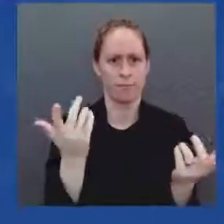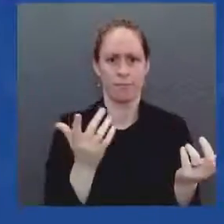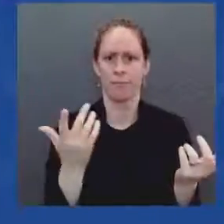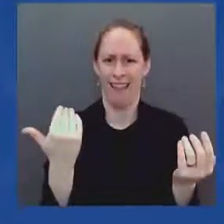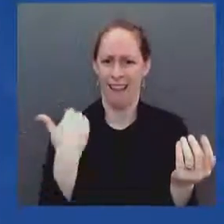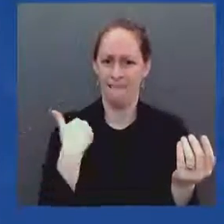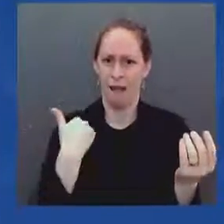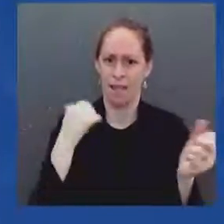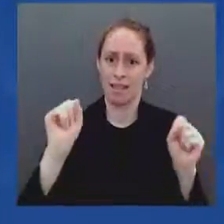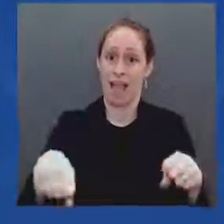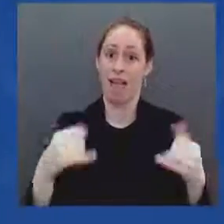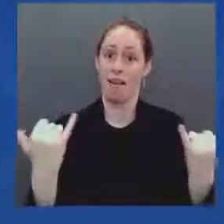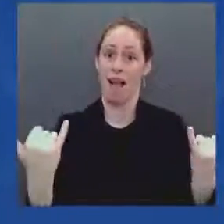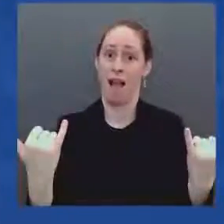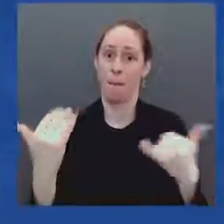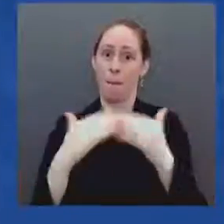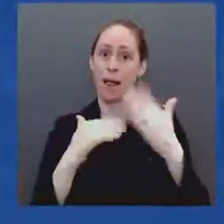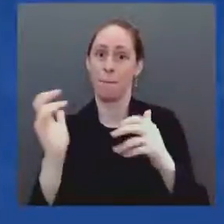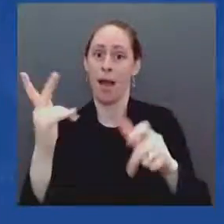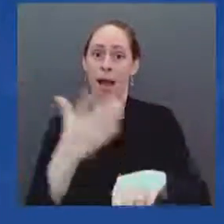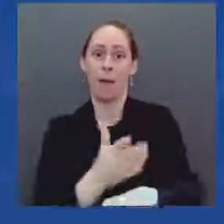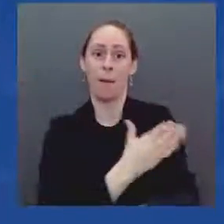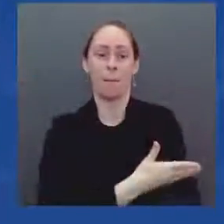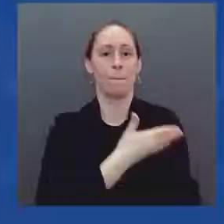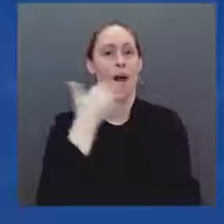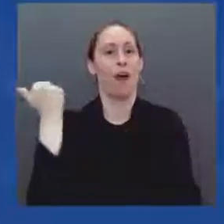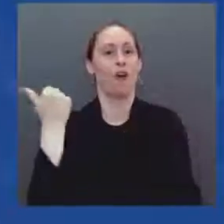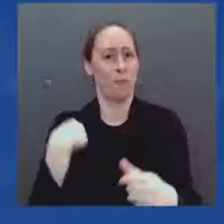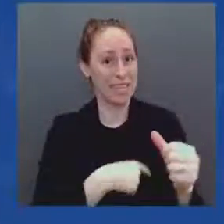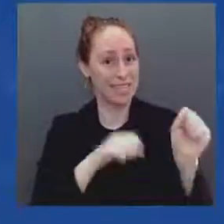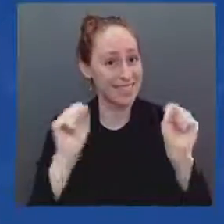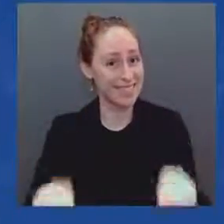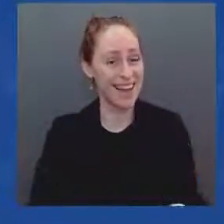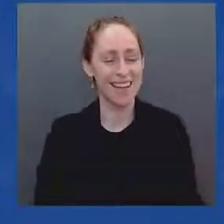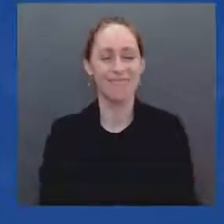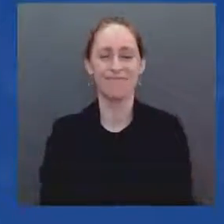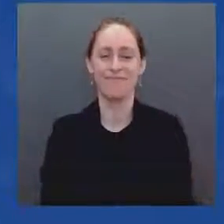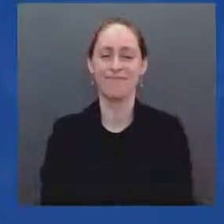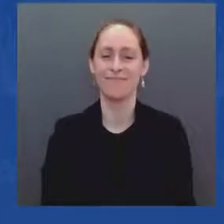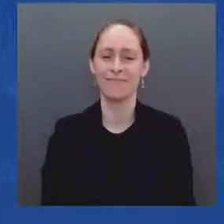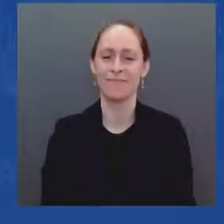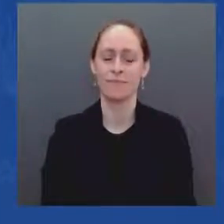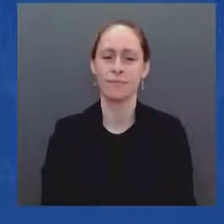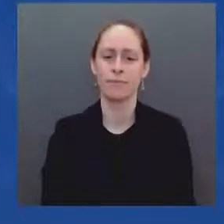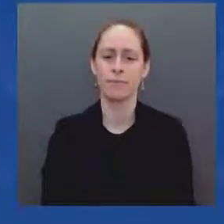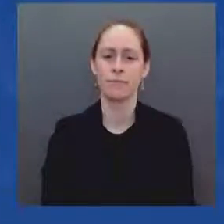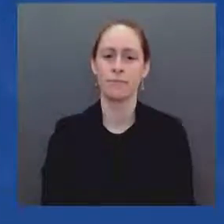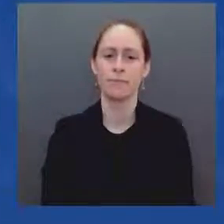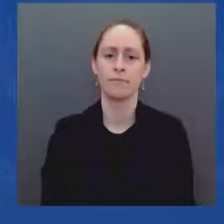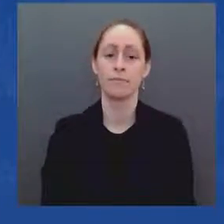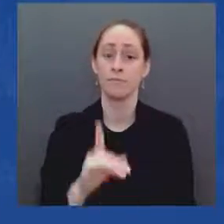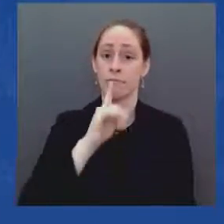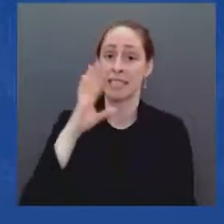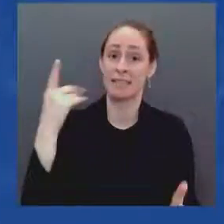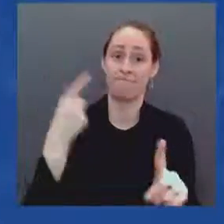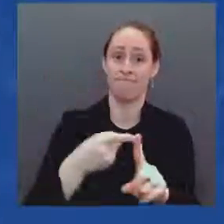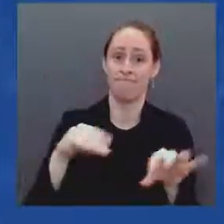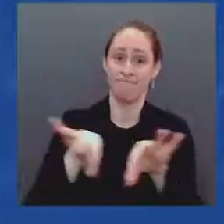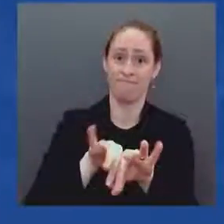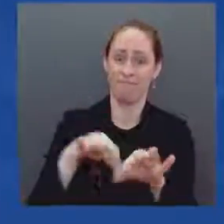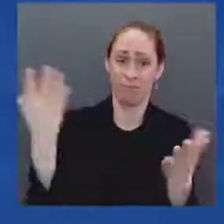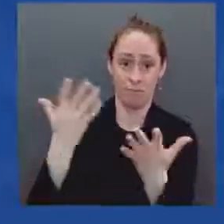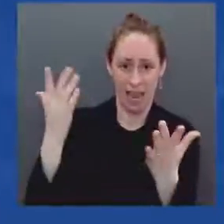we have well-trained and diverse workforce ready to fill the jobs and careers that our infrastructure law is